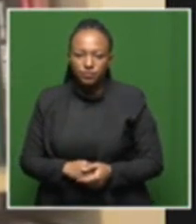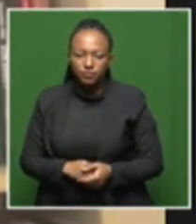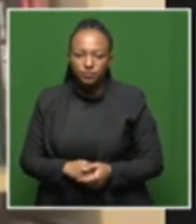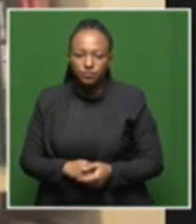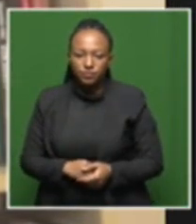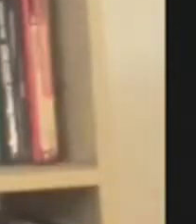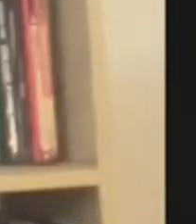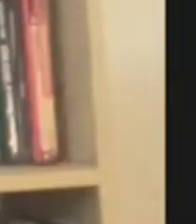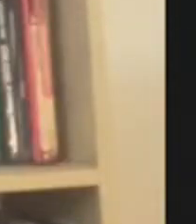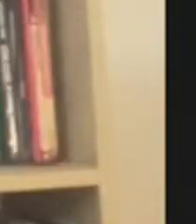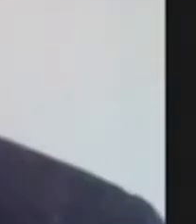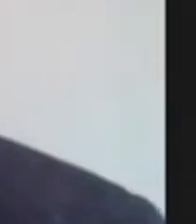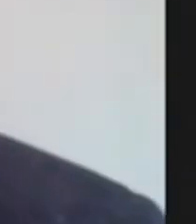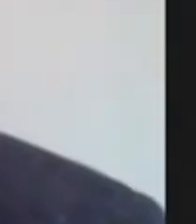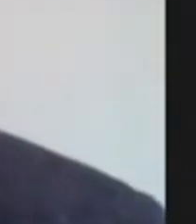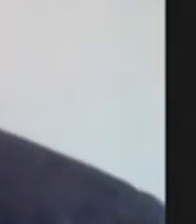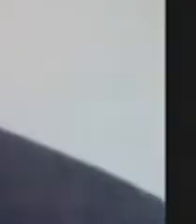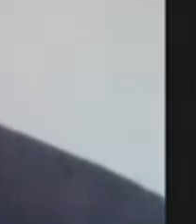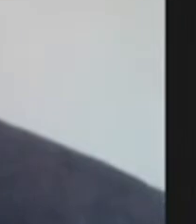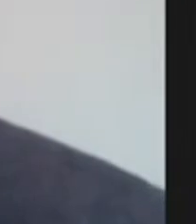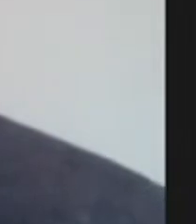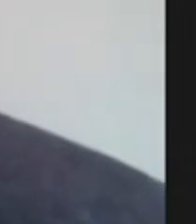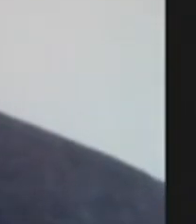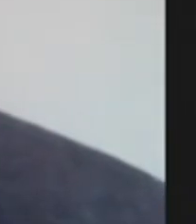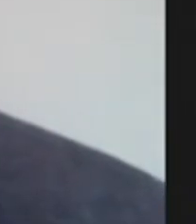Thank you so much, Professor